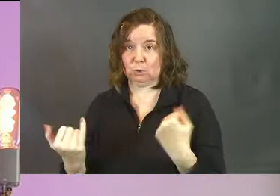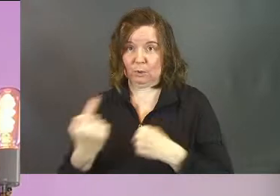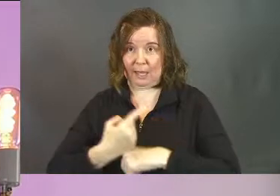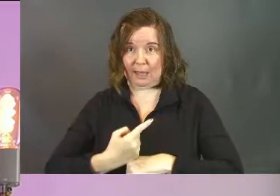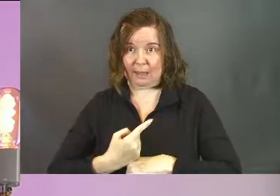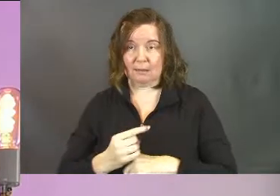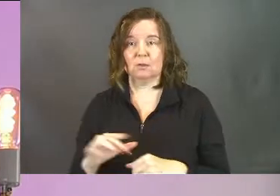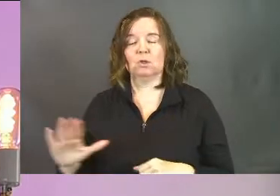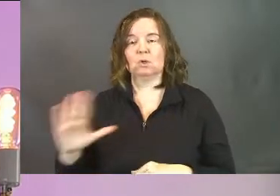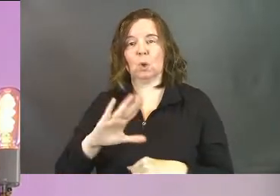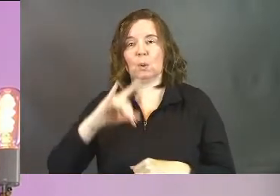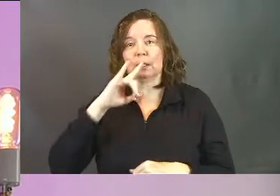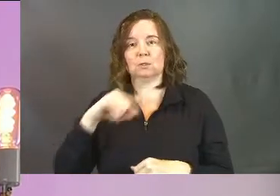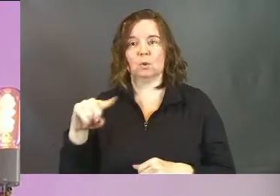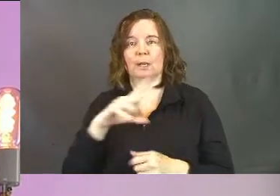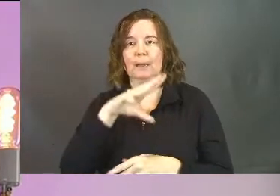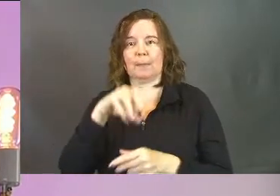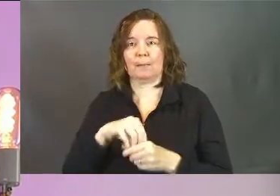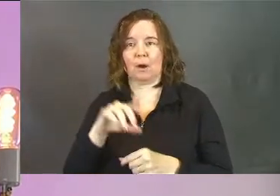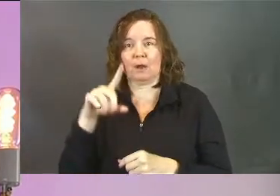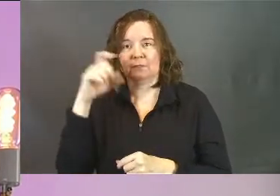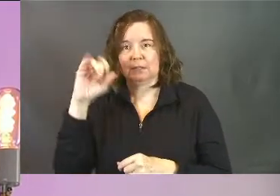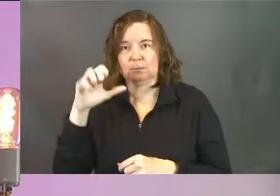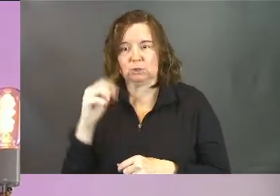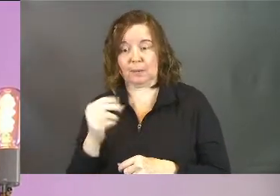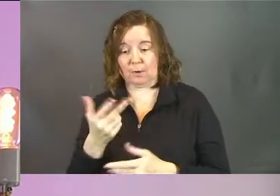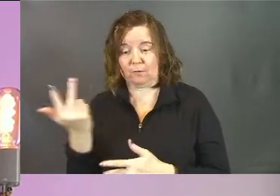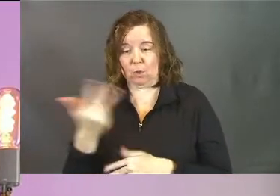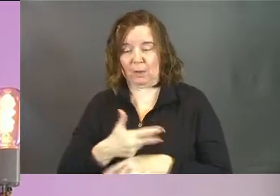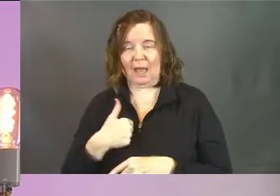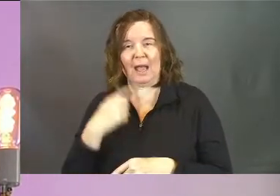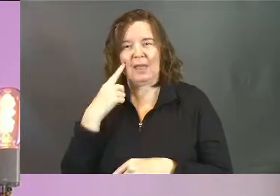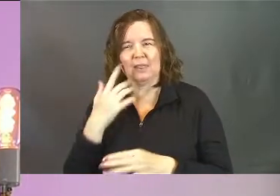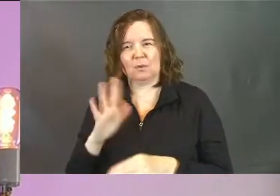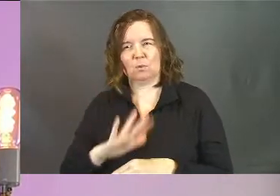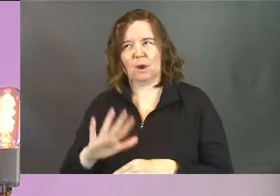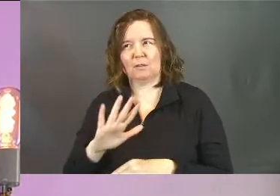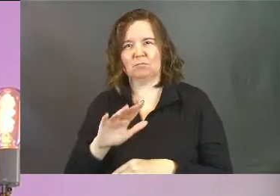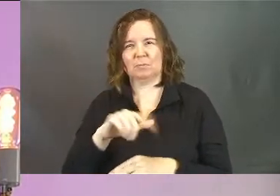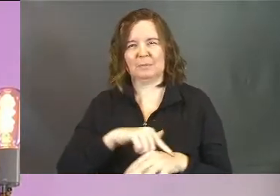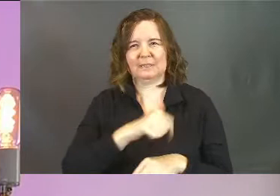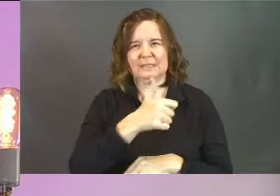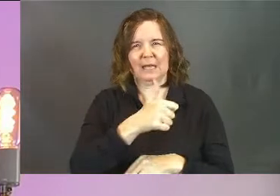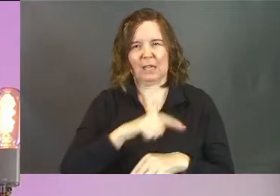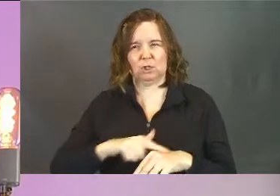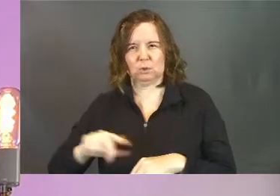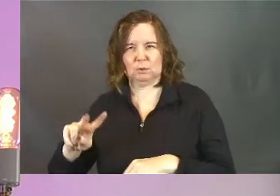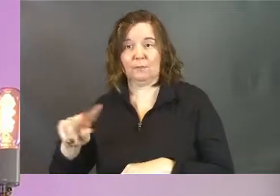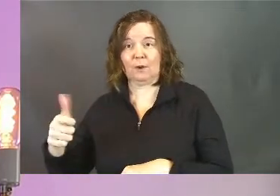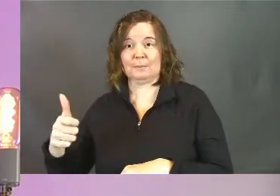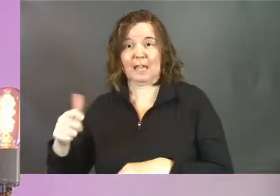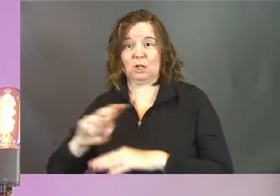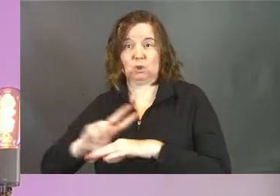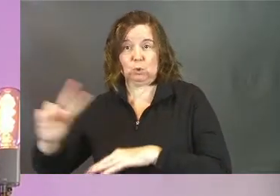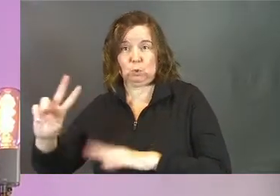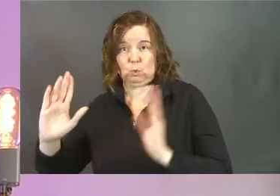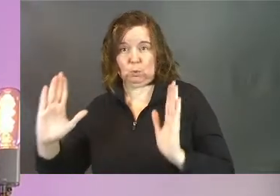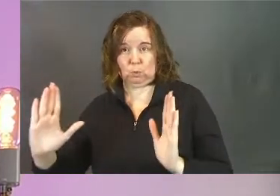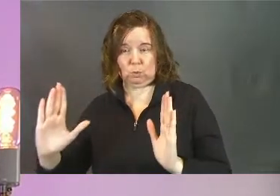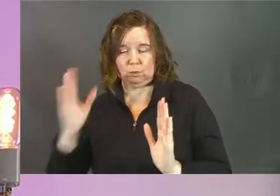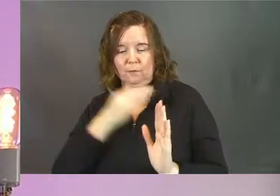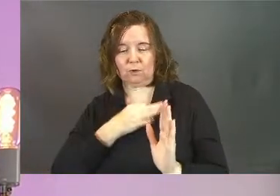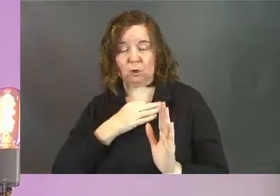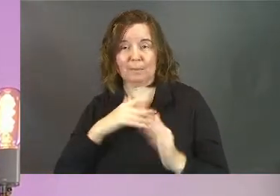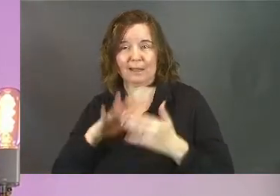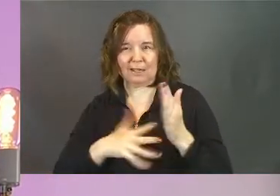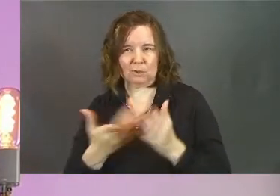today, your kids, so that they can be a part of Summer Jam. And for those 3 days, I think we're running from 10 a.m. to 2 p.m. If you're curious about the schedule, you